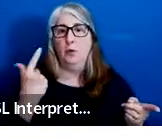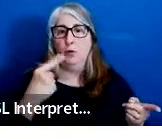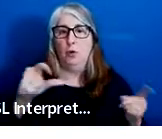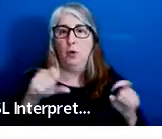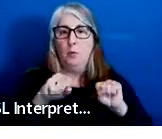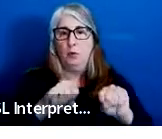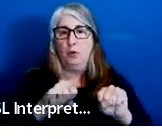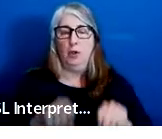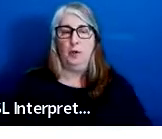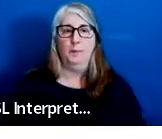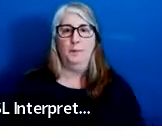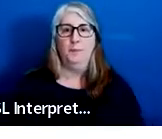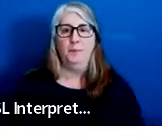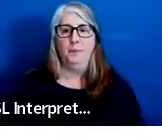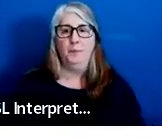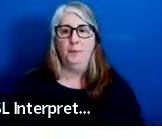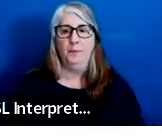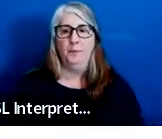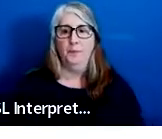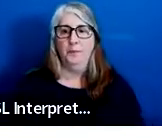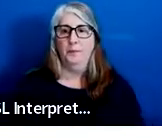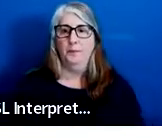cart. Yeah.